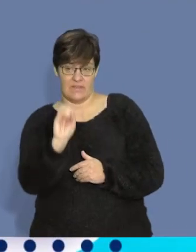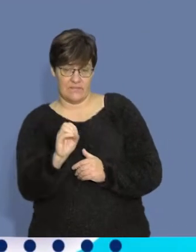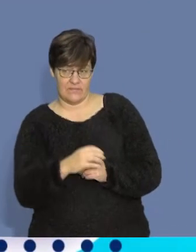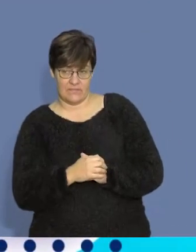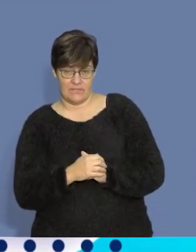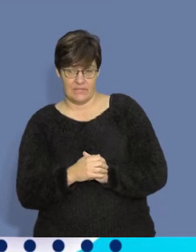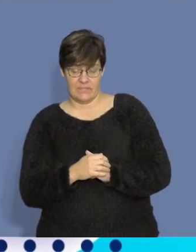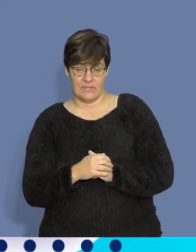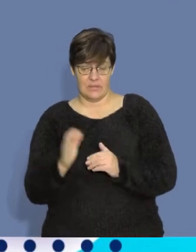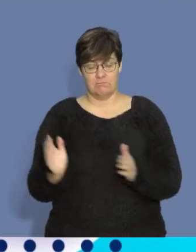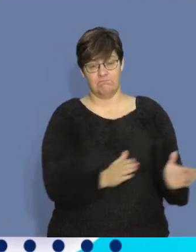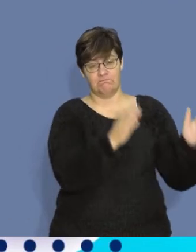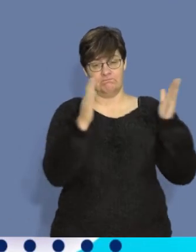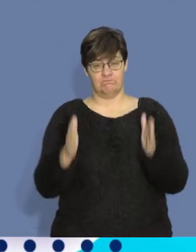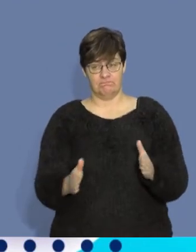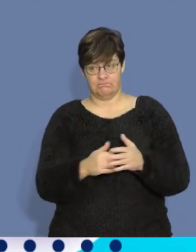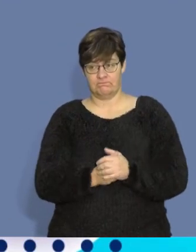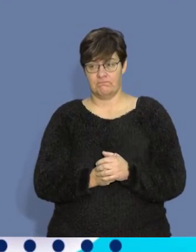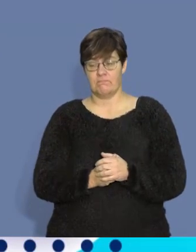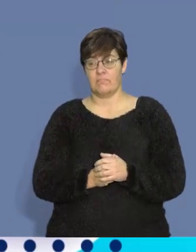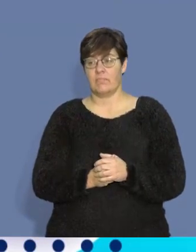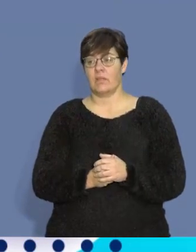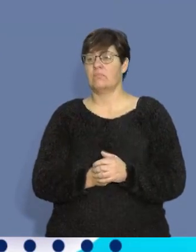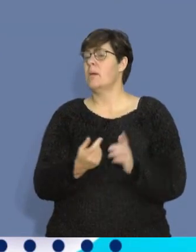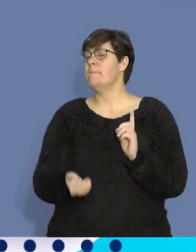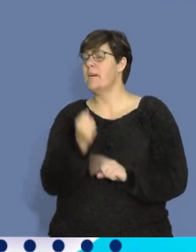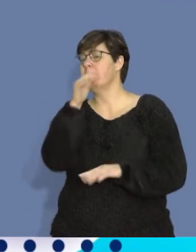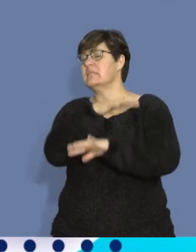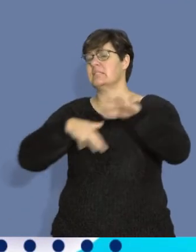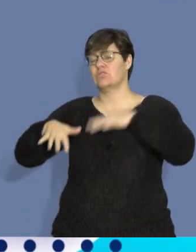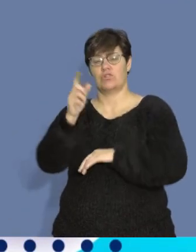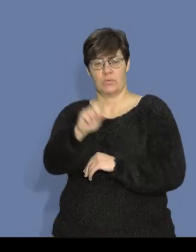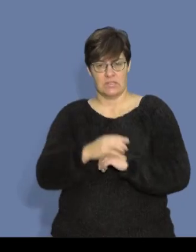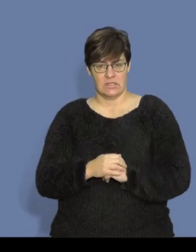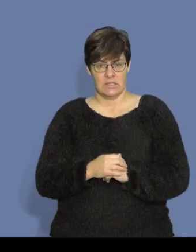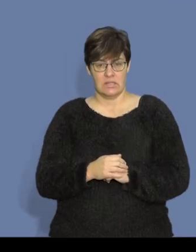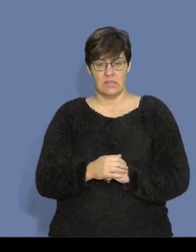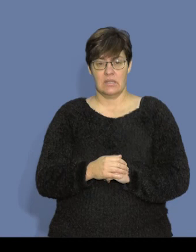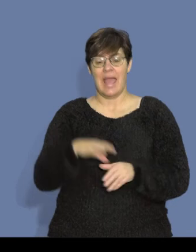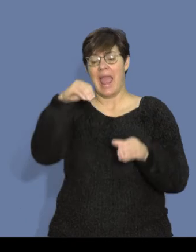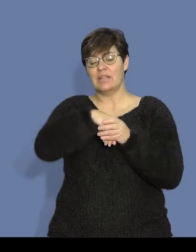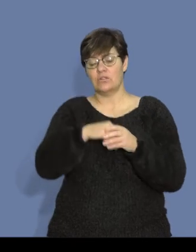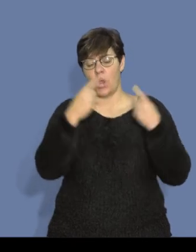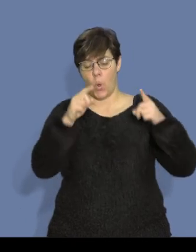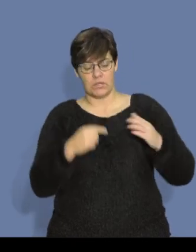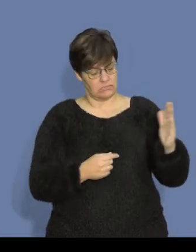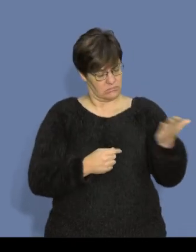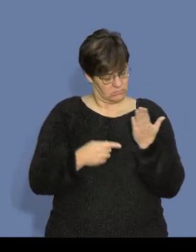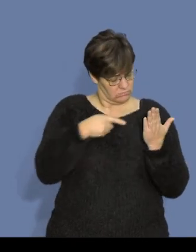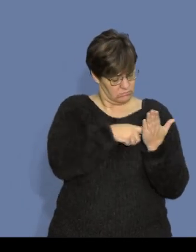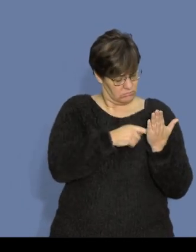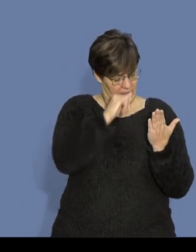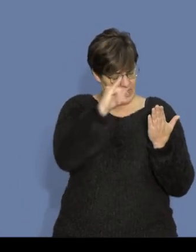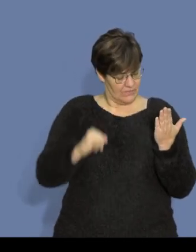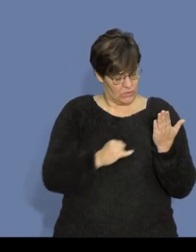or exclusive. Right. Here we find a situation where the internal auditor finds